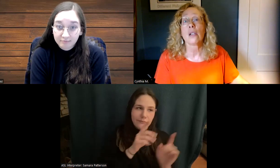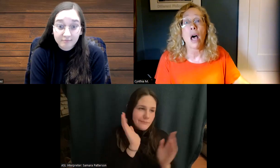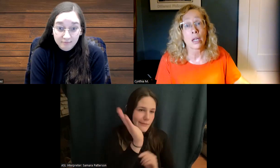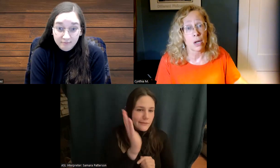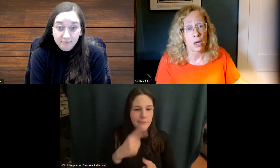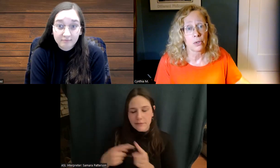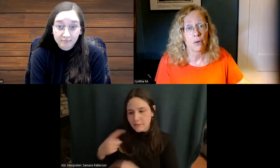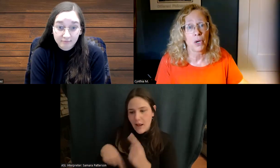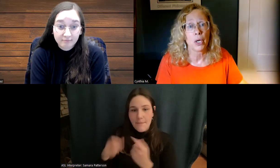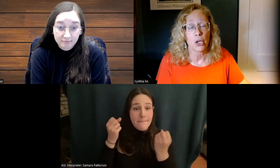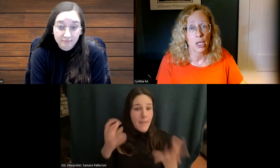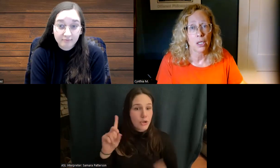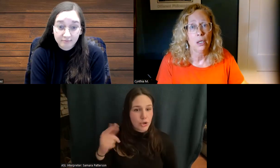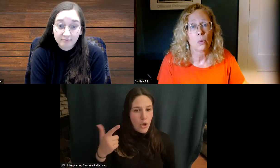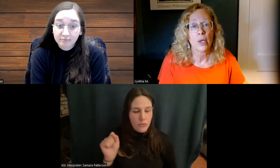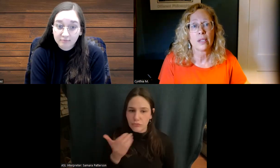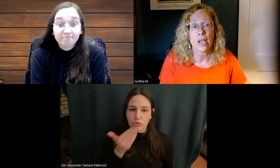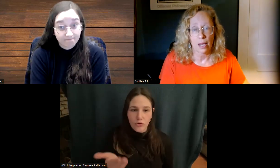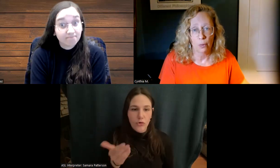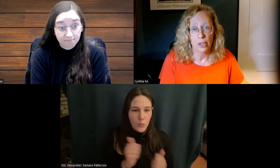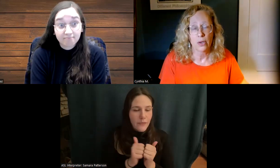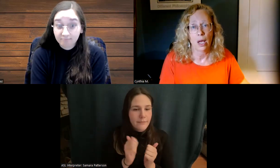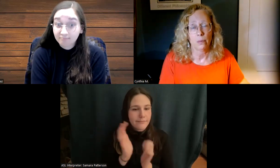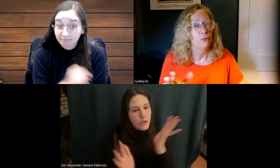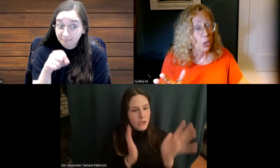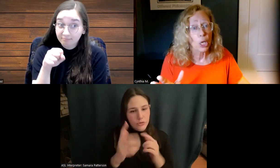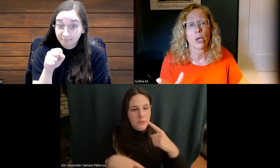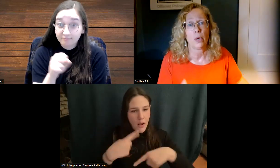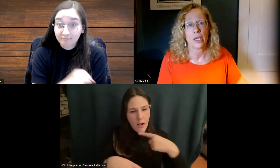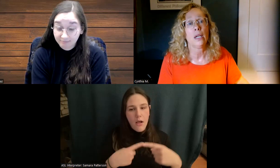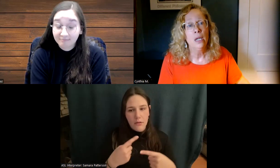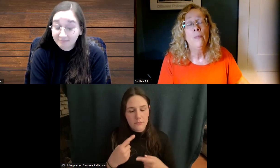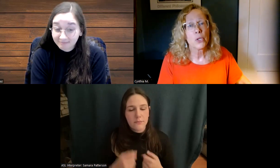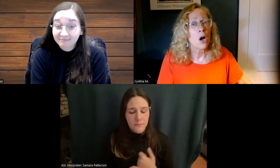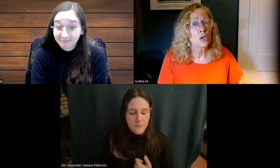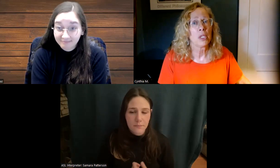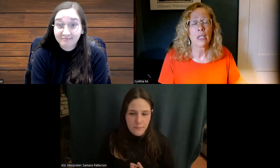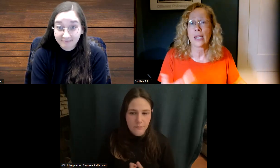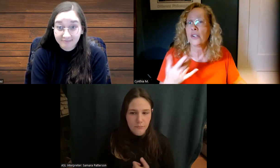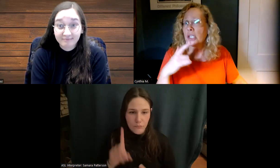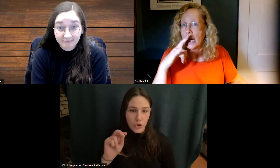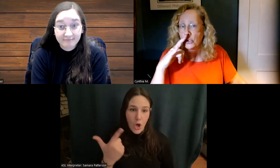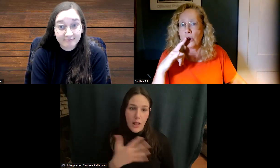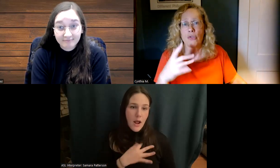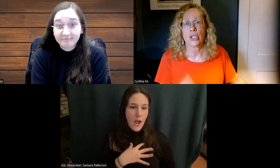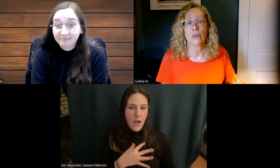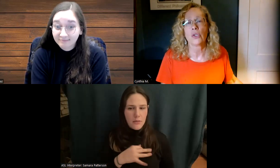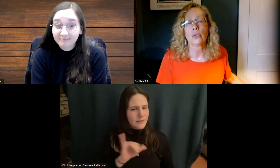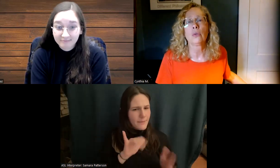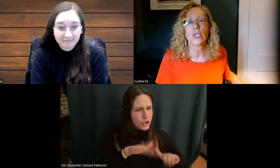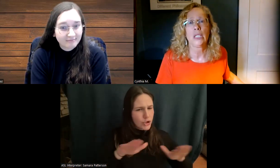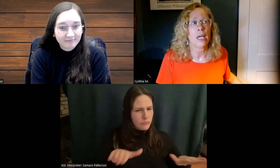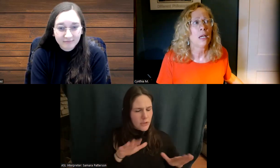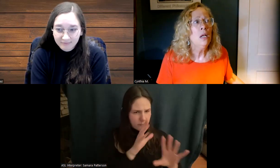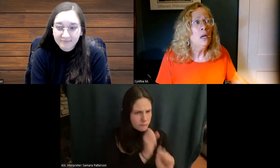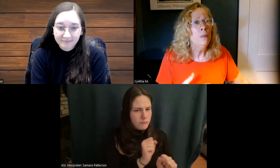A lot of dogs are very good with sign language, very good with it. Dogs really like it, just like children do.